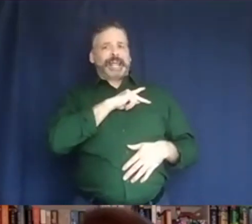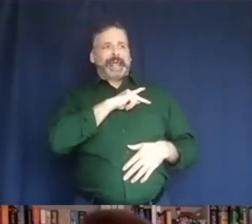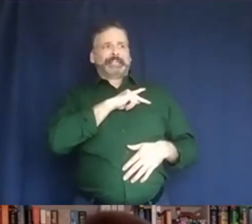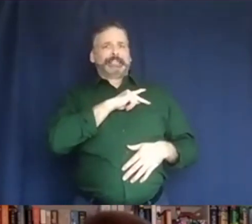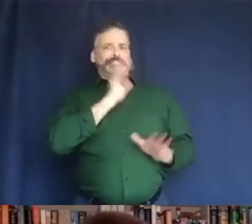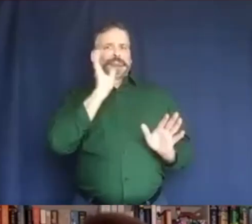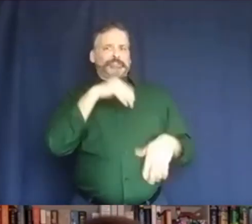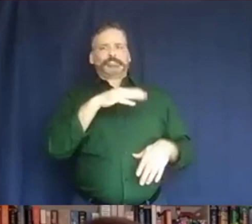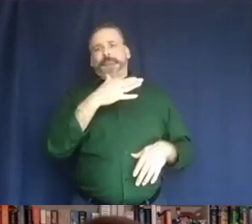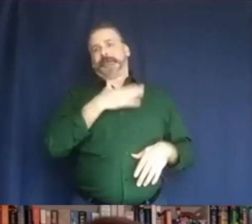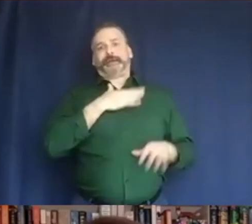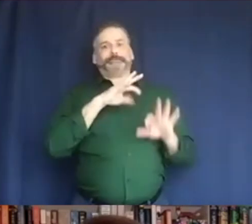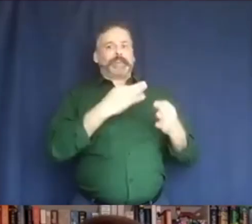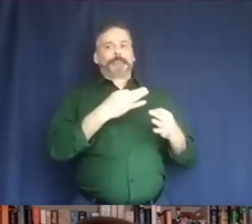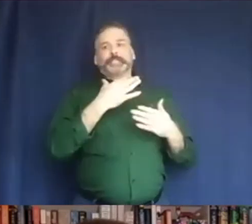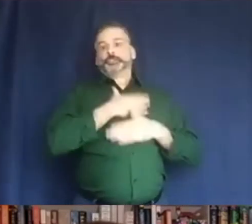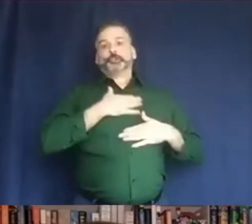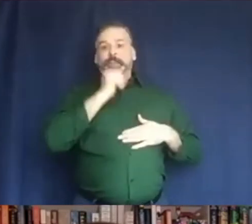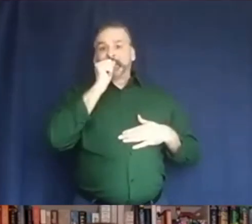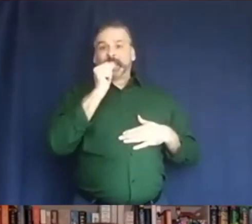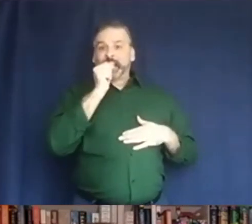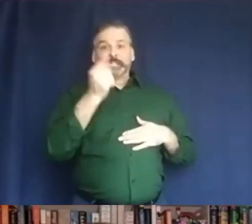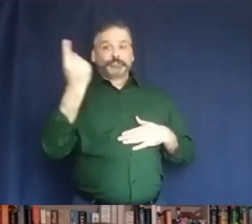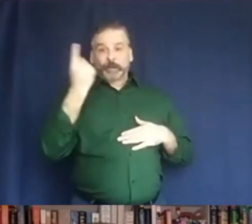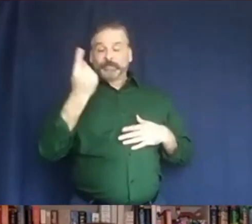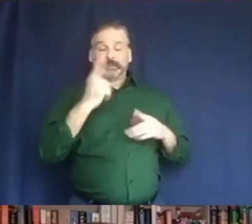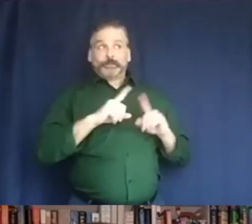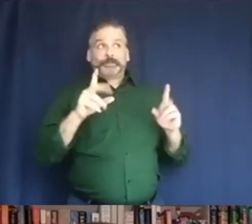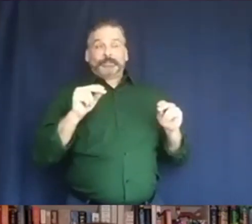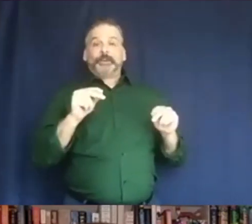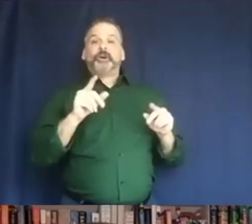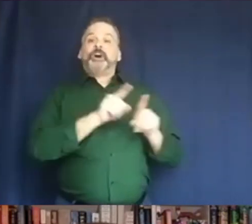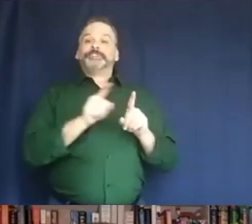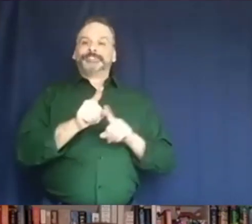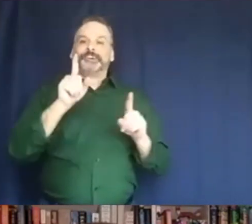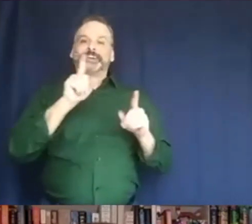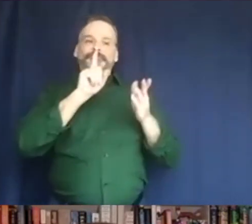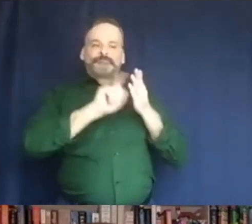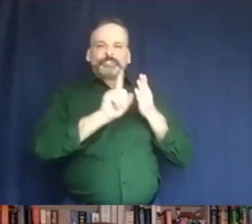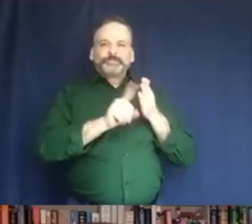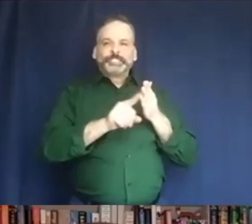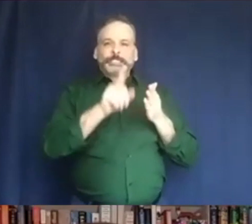family enjoying peanuts or something. And also in kind of cross-referencing and checking, I was